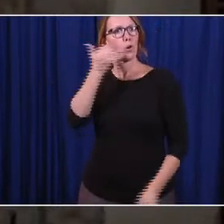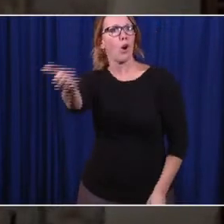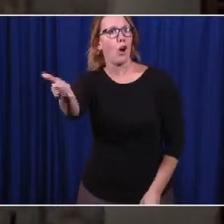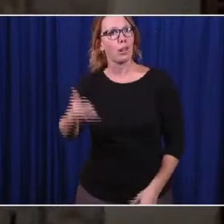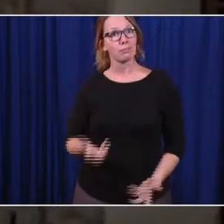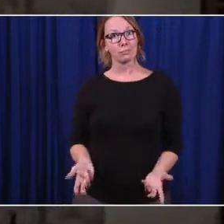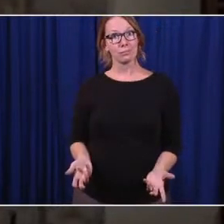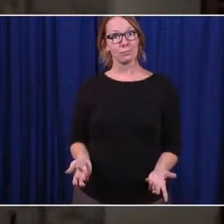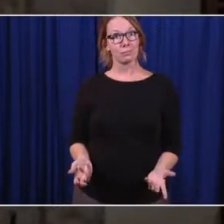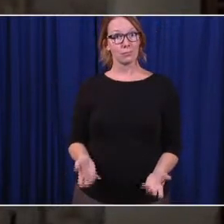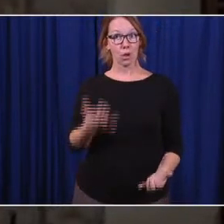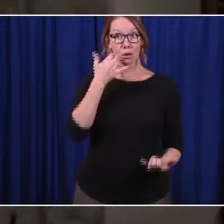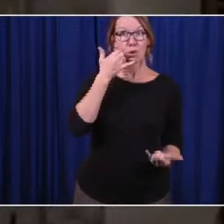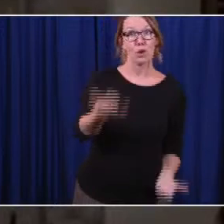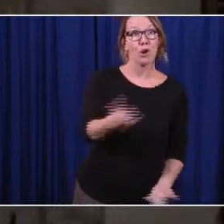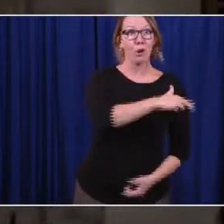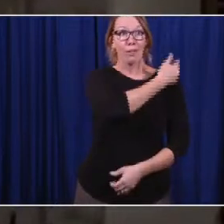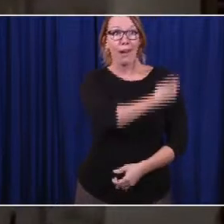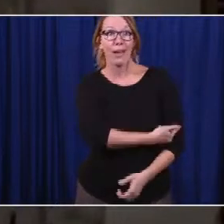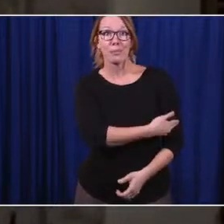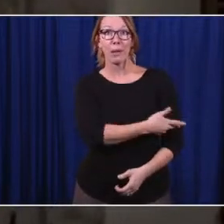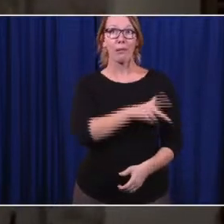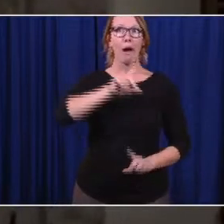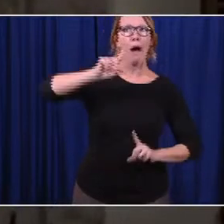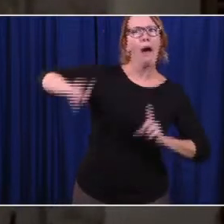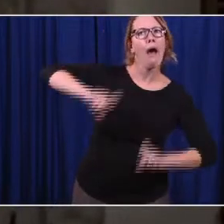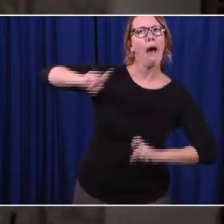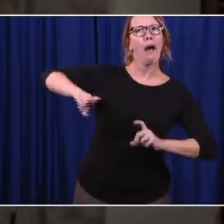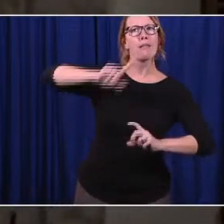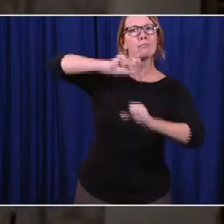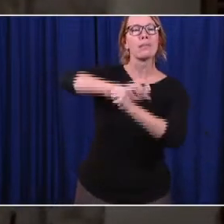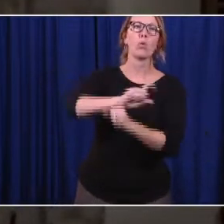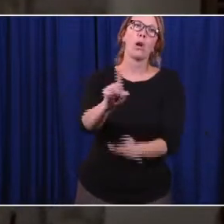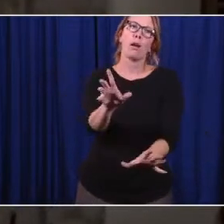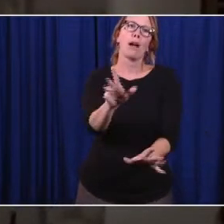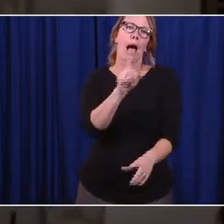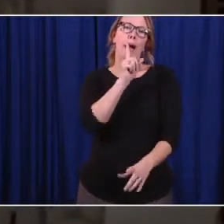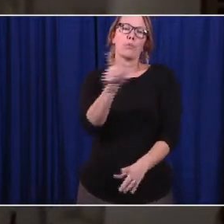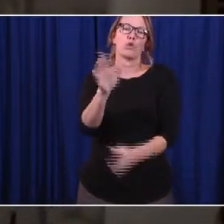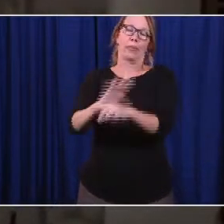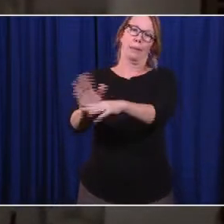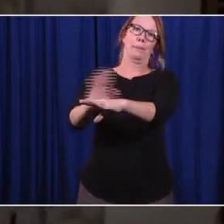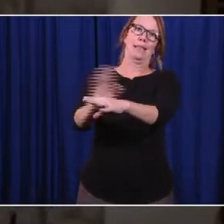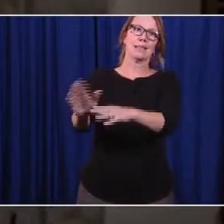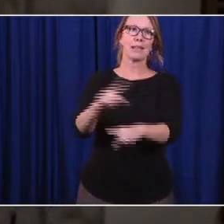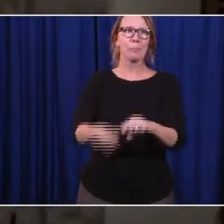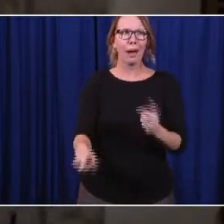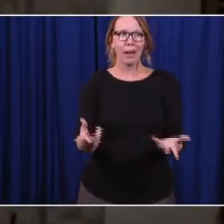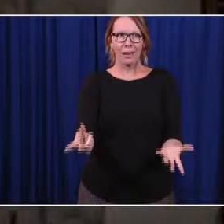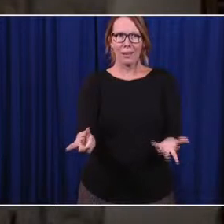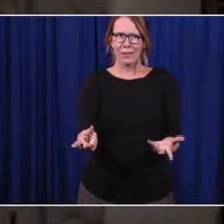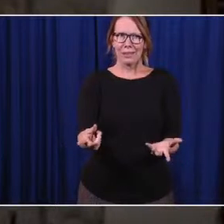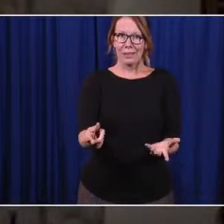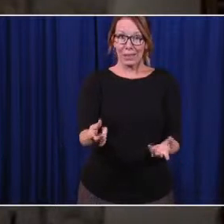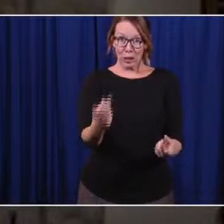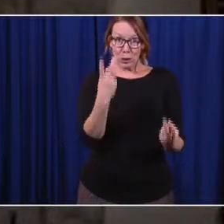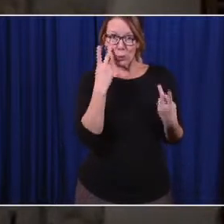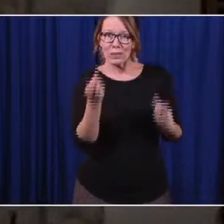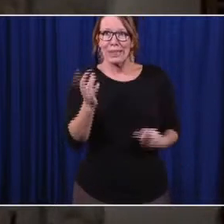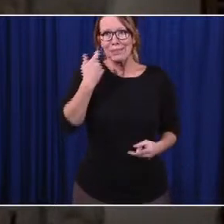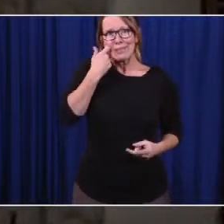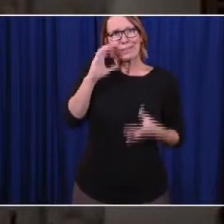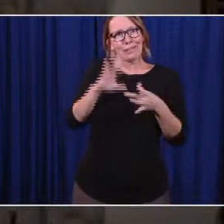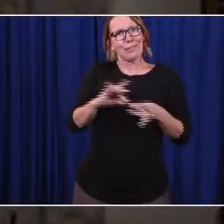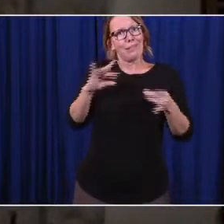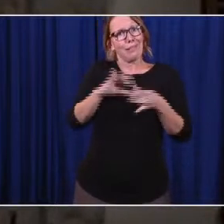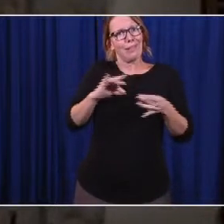night, call her at night, call the hospital. I don't want the hospital administrators flooded, but just watch what they say on TV when they're